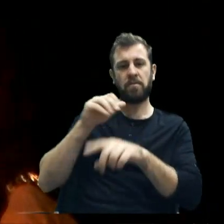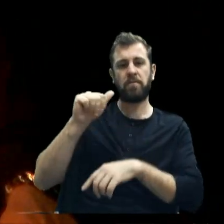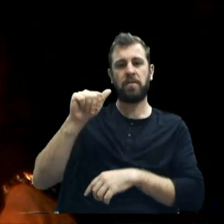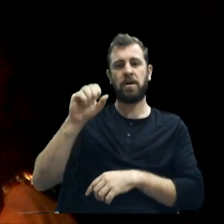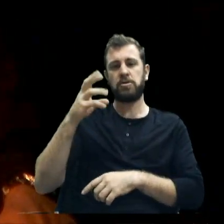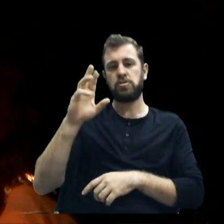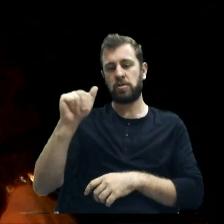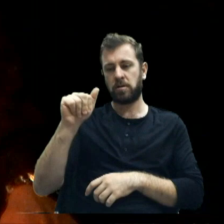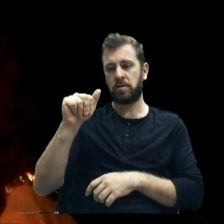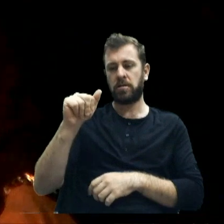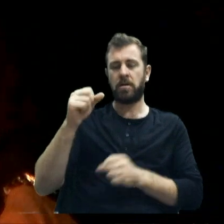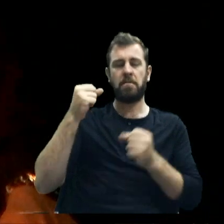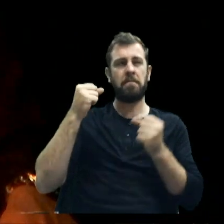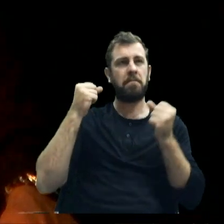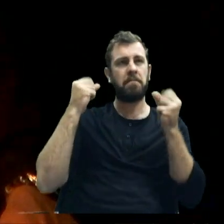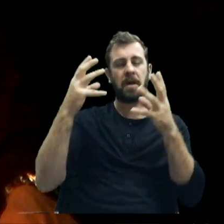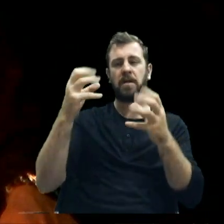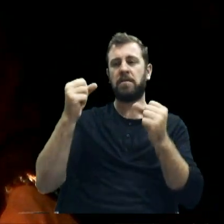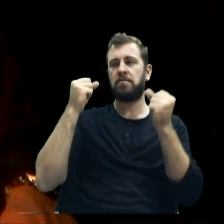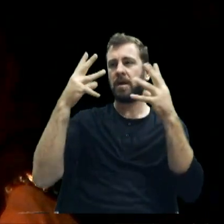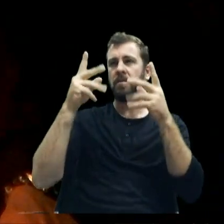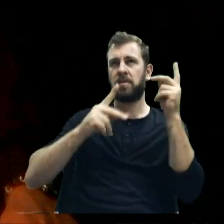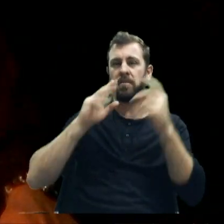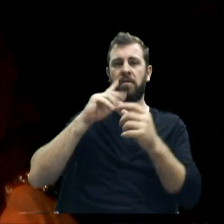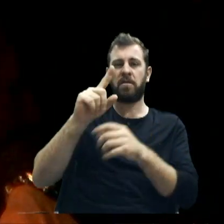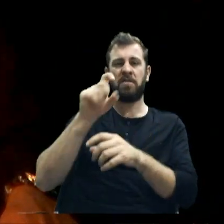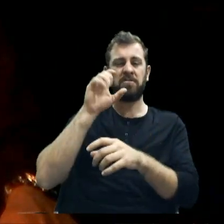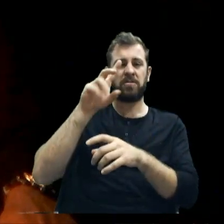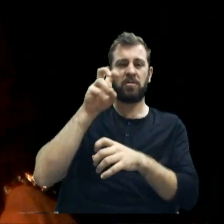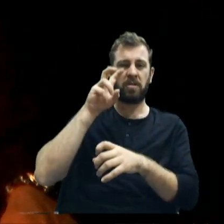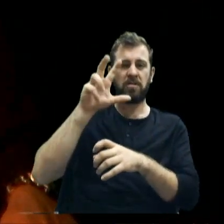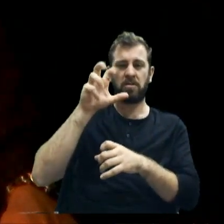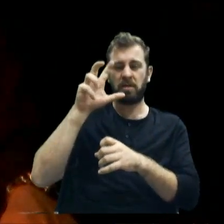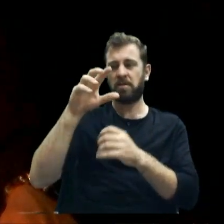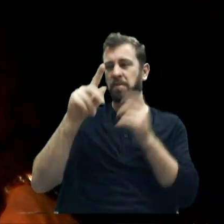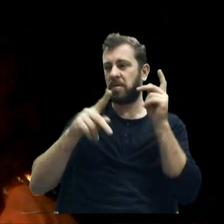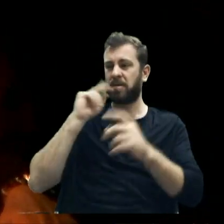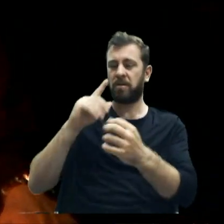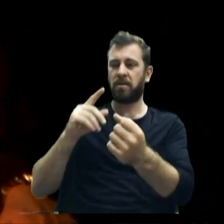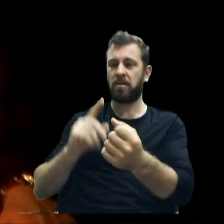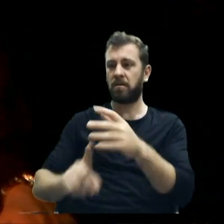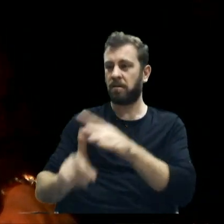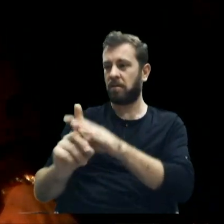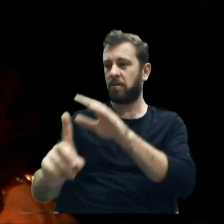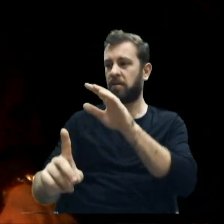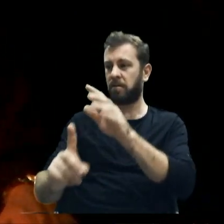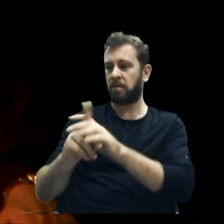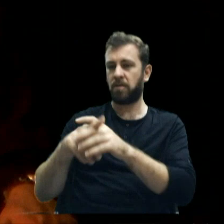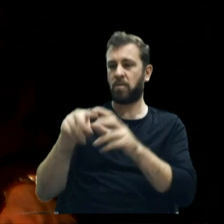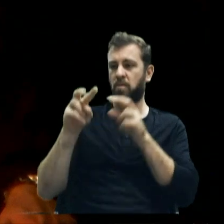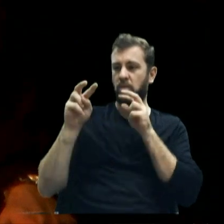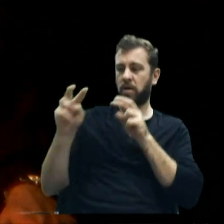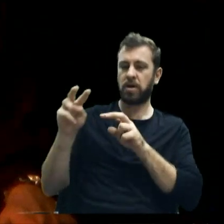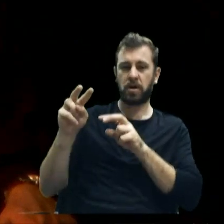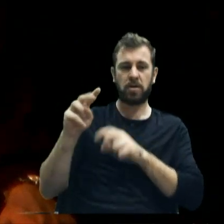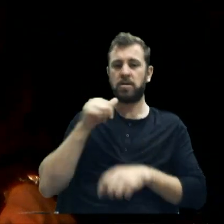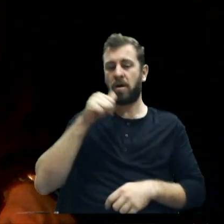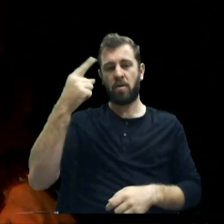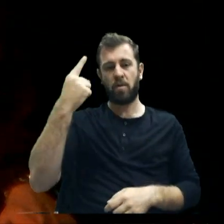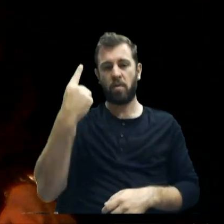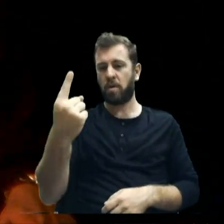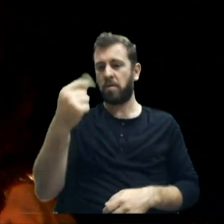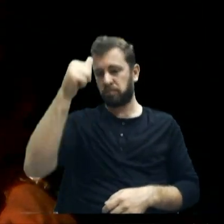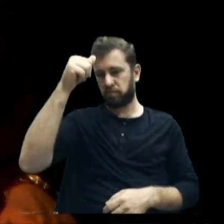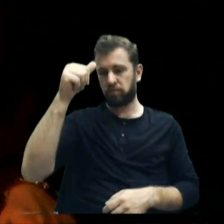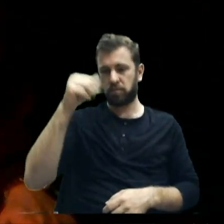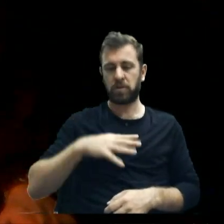In the hundreds, in the hundreds, in the hundreds. And she's watching this, and she's watching the fact that not one person now has come